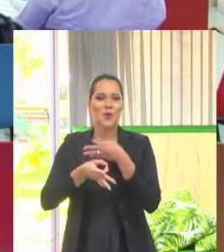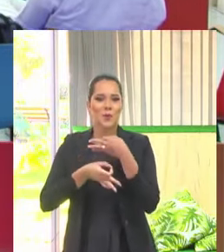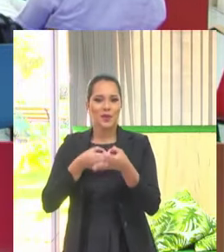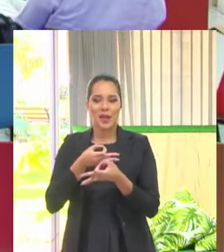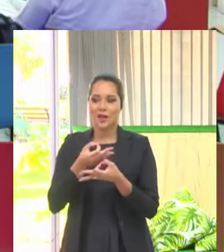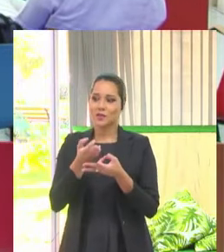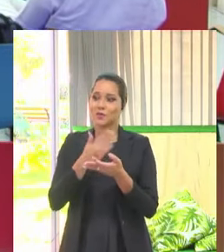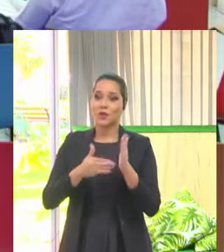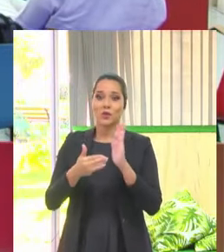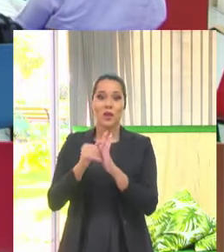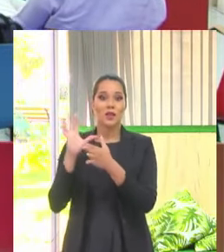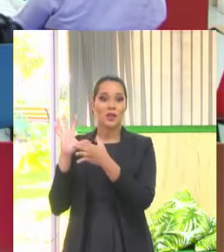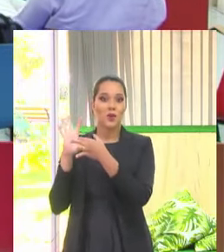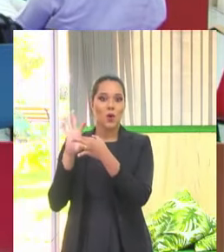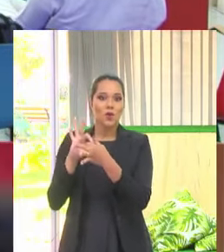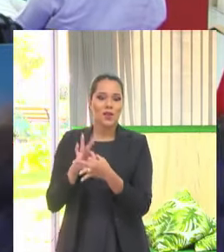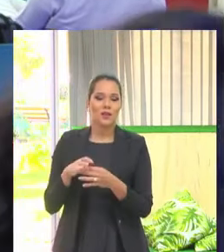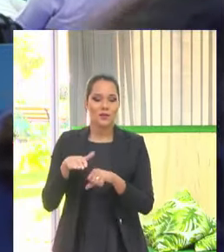context to the conversation.